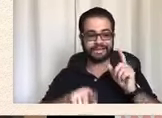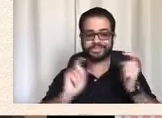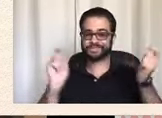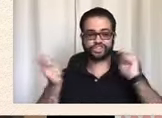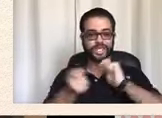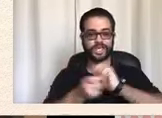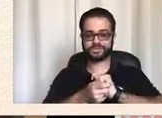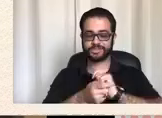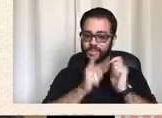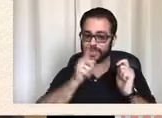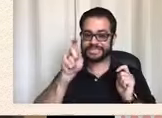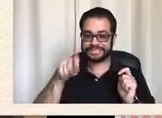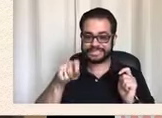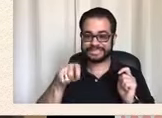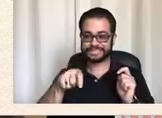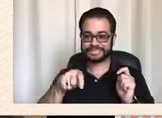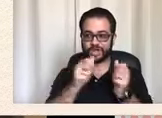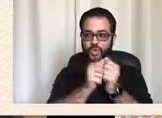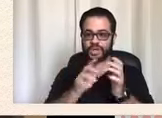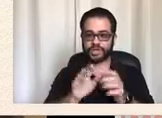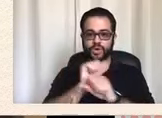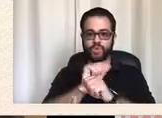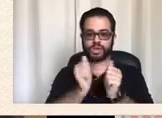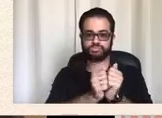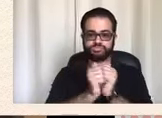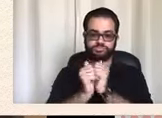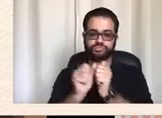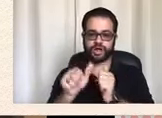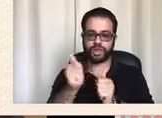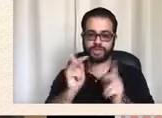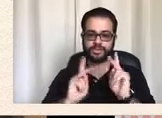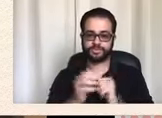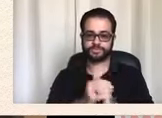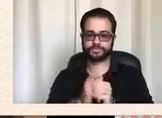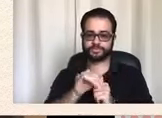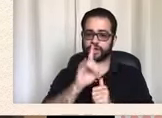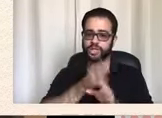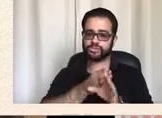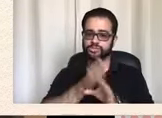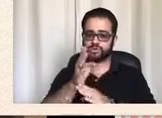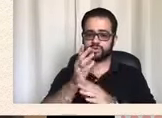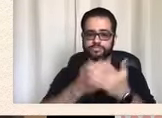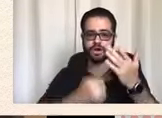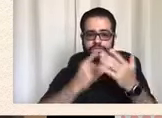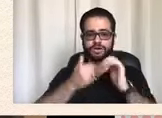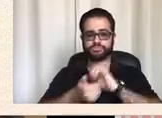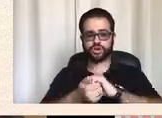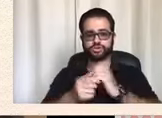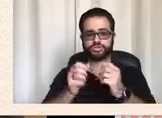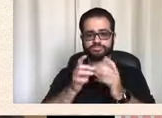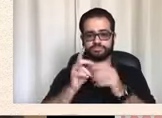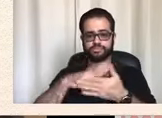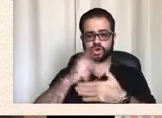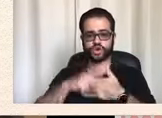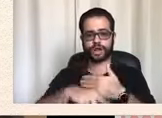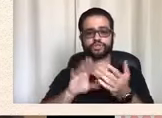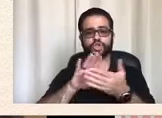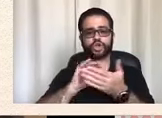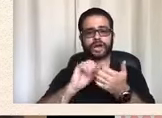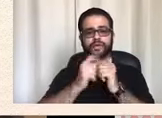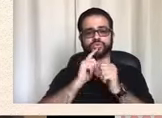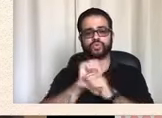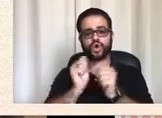need without working with others. And that is a core component of the Partners Program, is to learn how to work with others, how